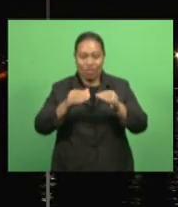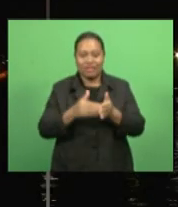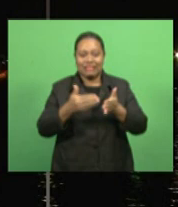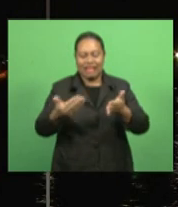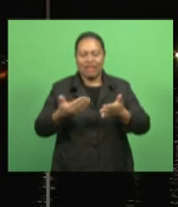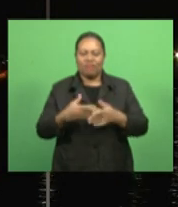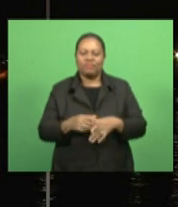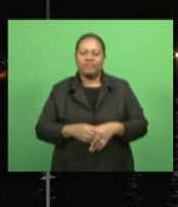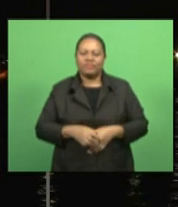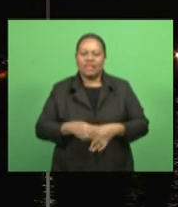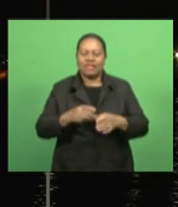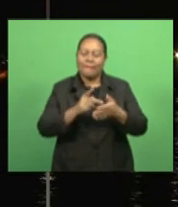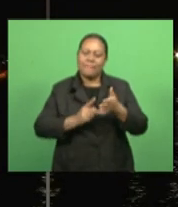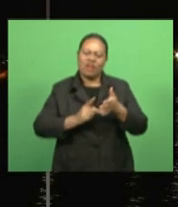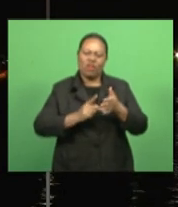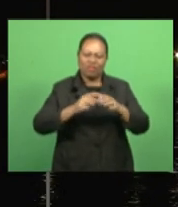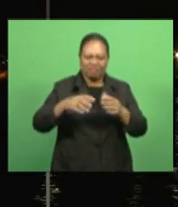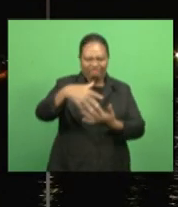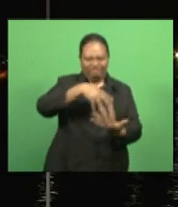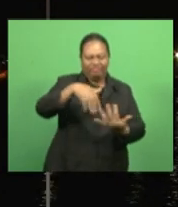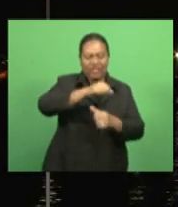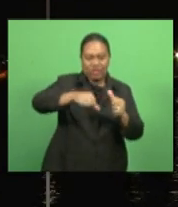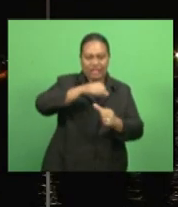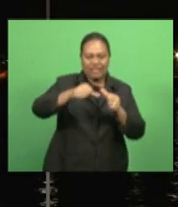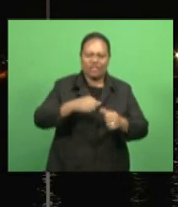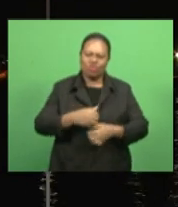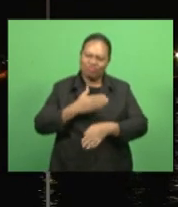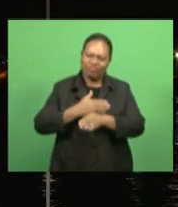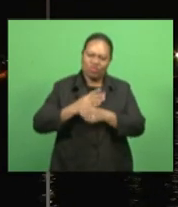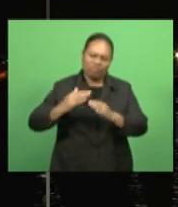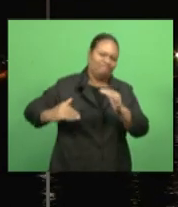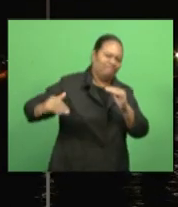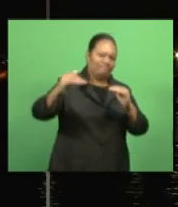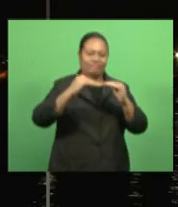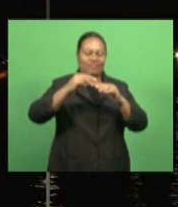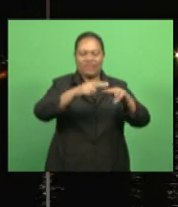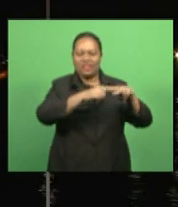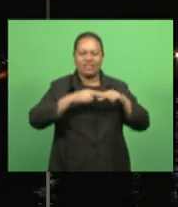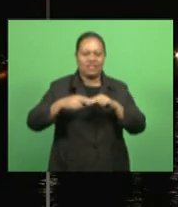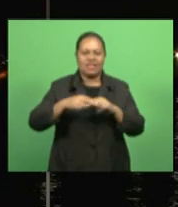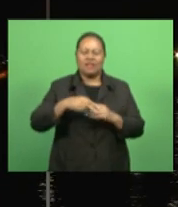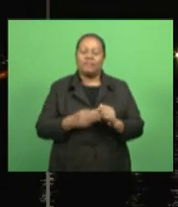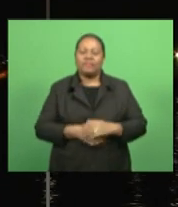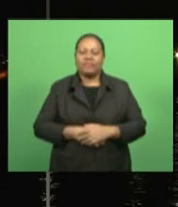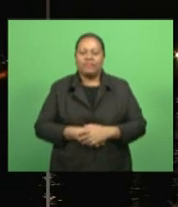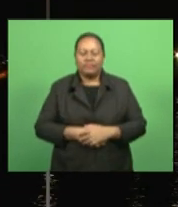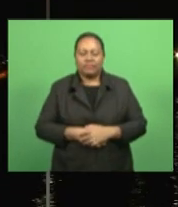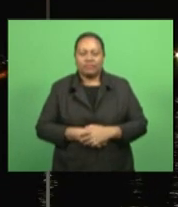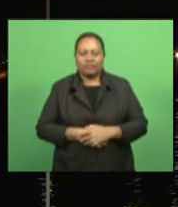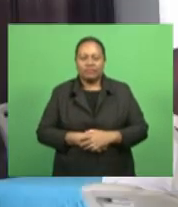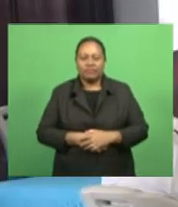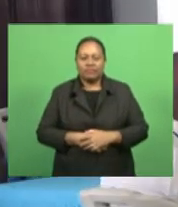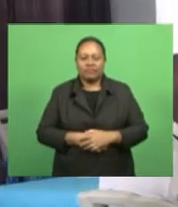Seretslev. This is part of the association's initiative to lift the standard of football in Fiji. Karatavi with the